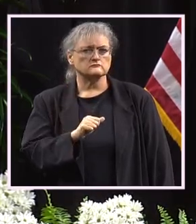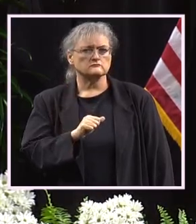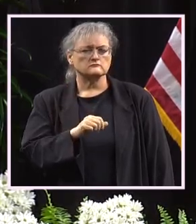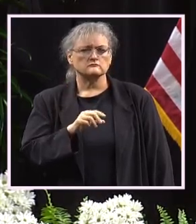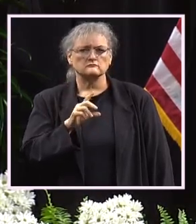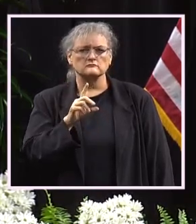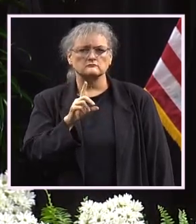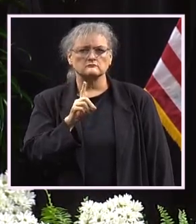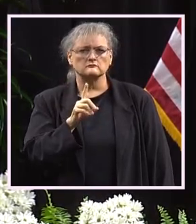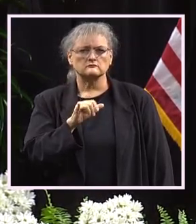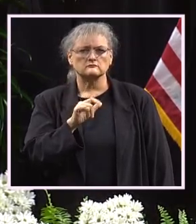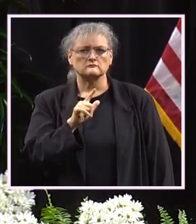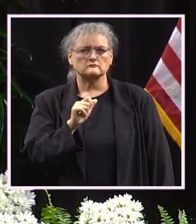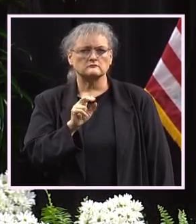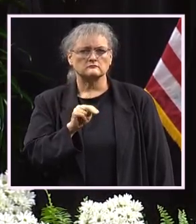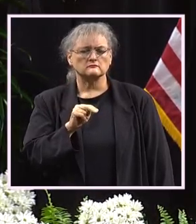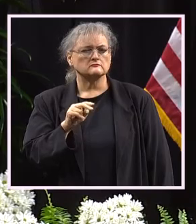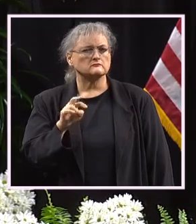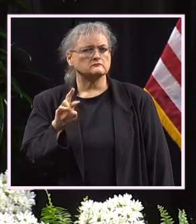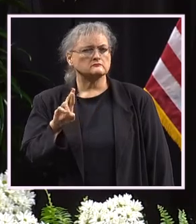Dylan Madison Ruiz.